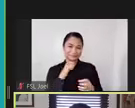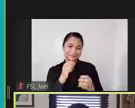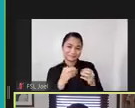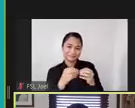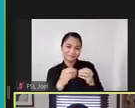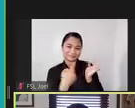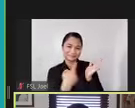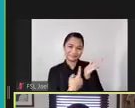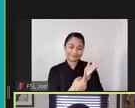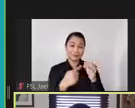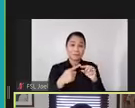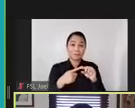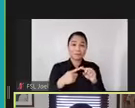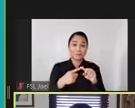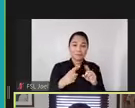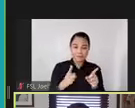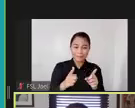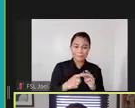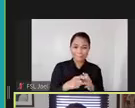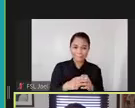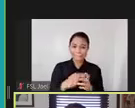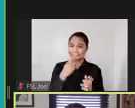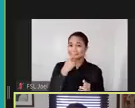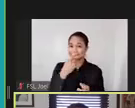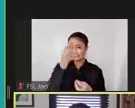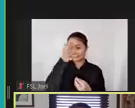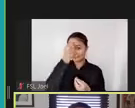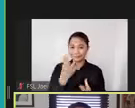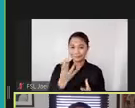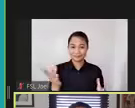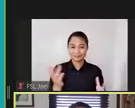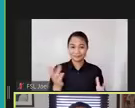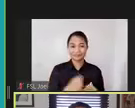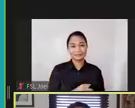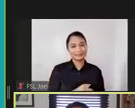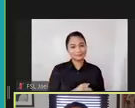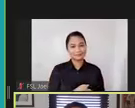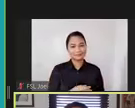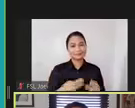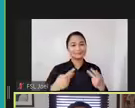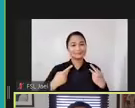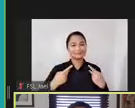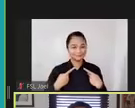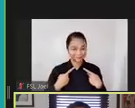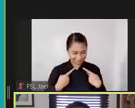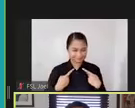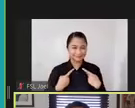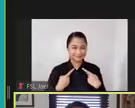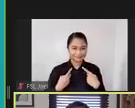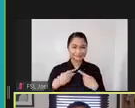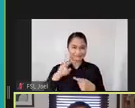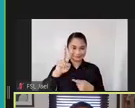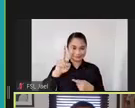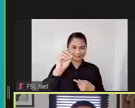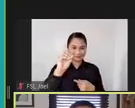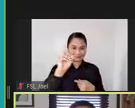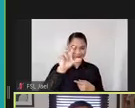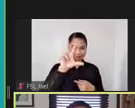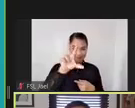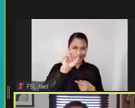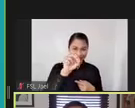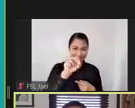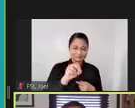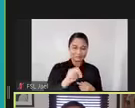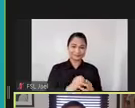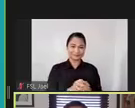our 2030 strategic intent, where we would have already increased our